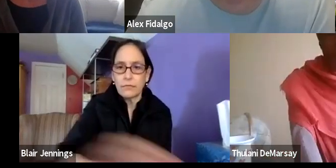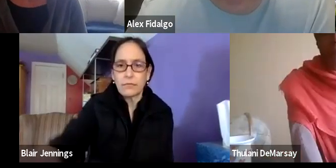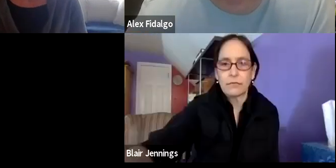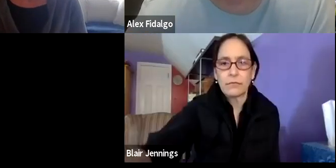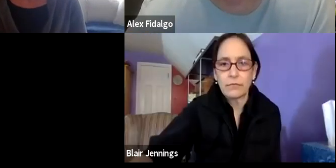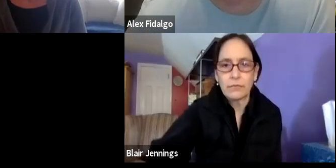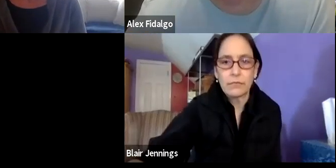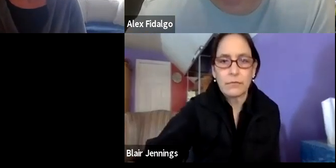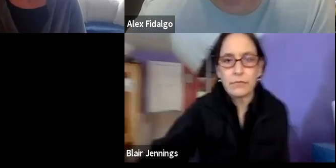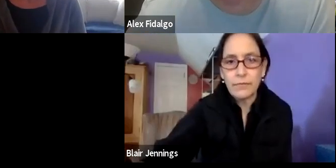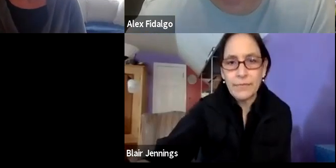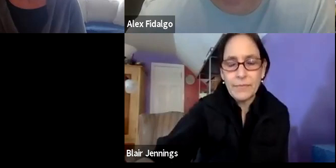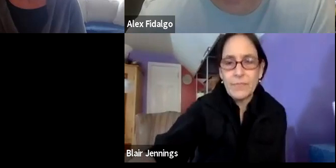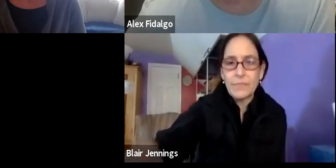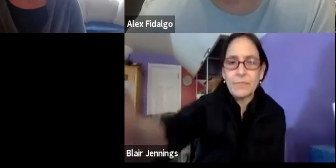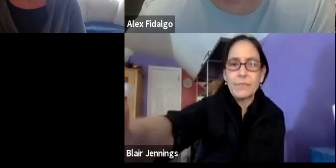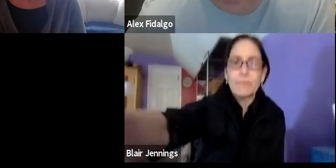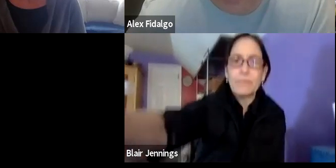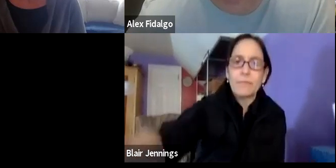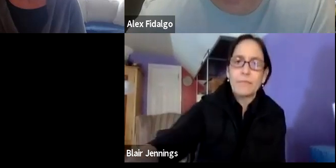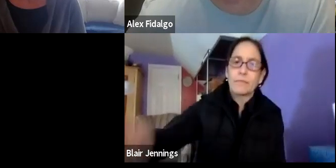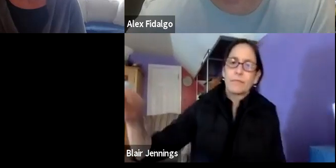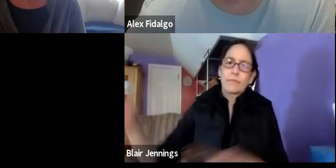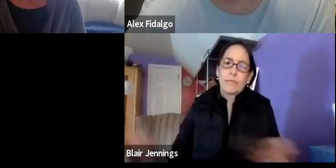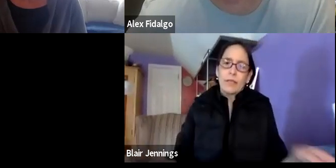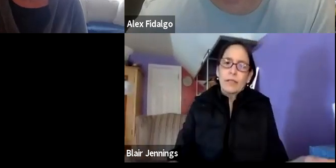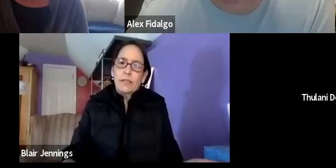just resized it to 400 megapixels.